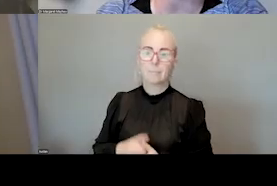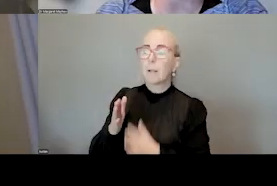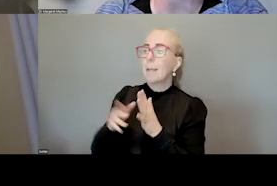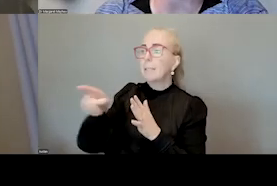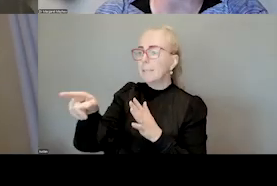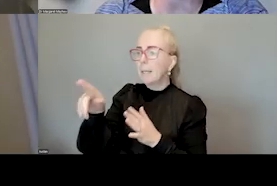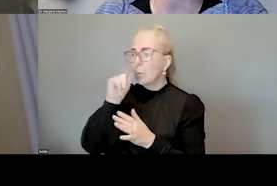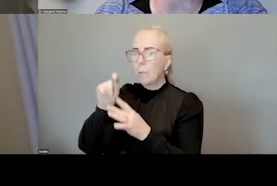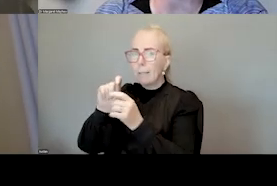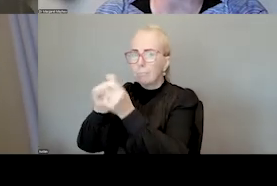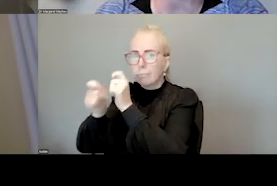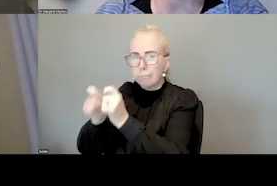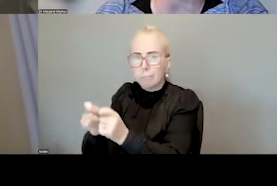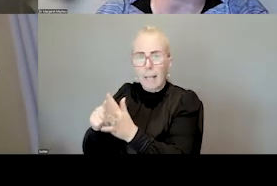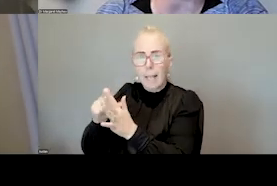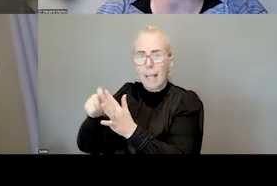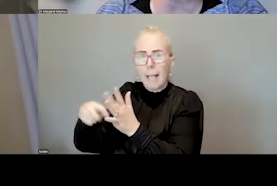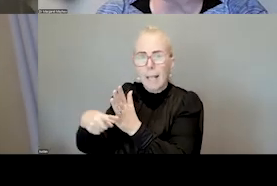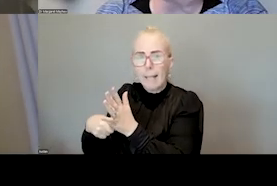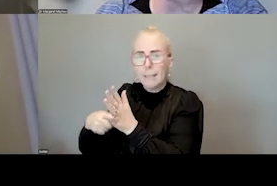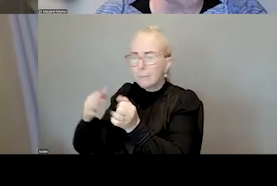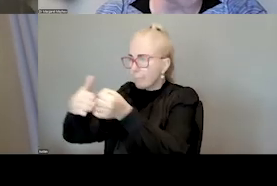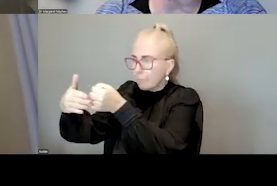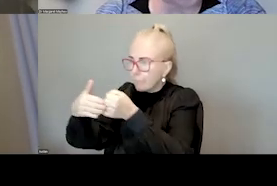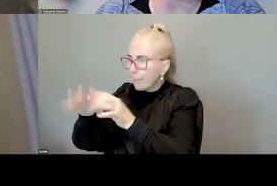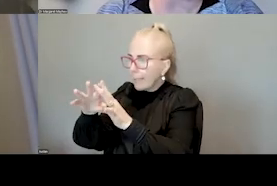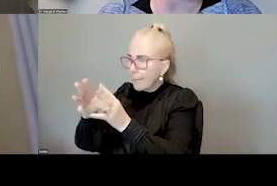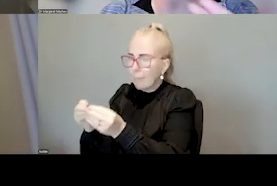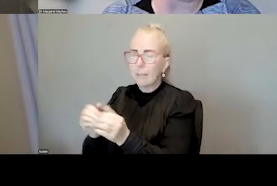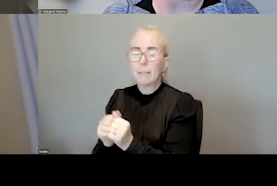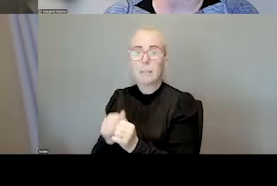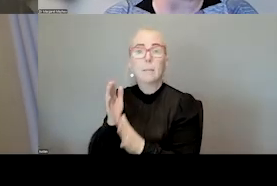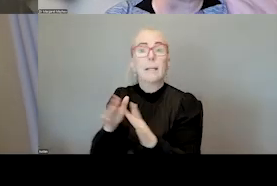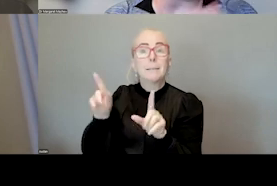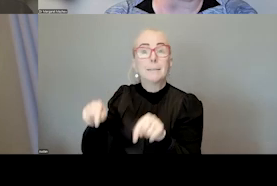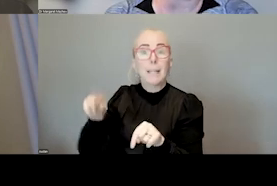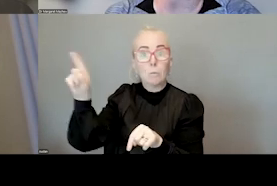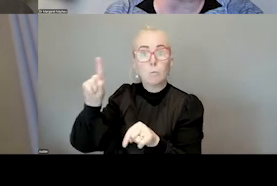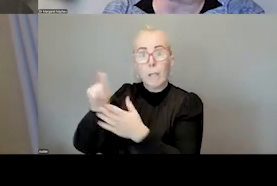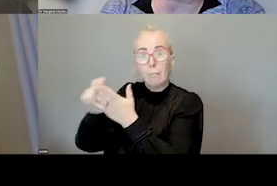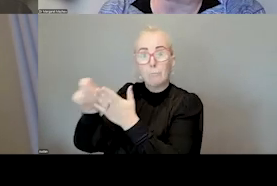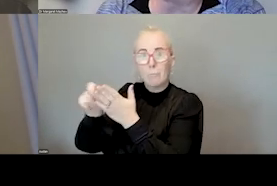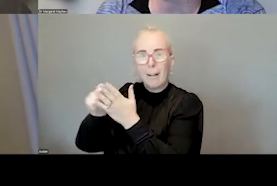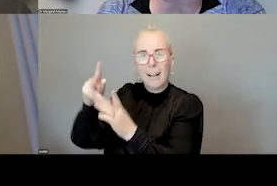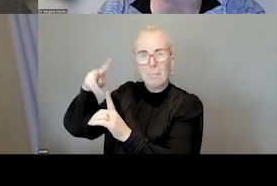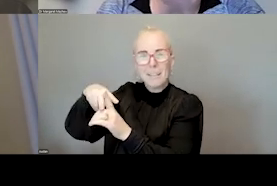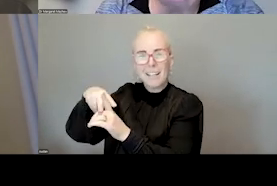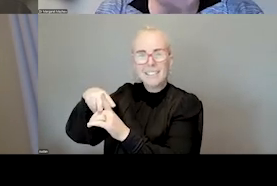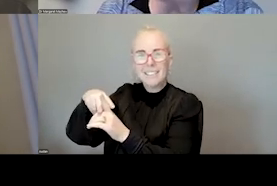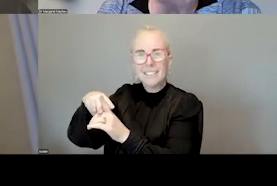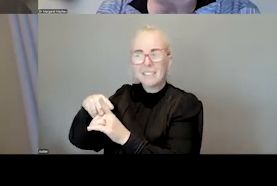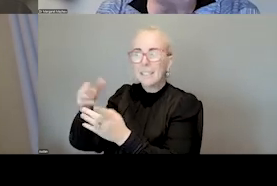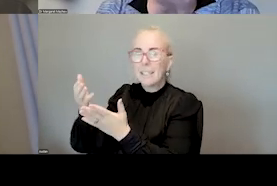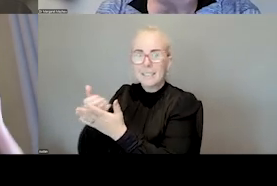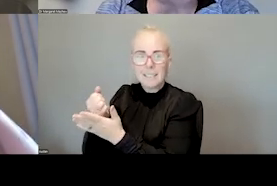go boom, click submit. So we're saying start today Yeah. and just get better and definitely, yeah, save. Yeah. Yeah. So, and